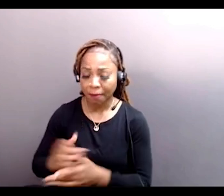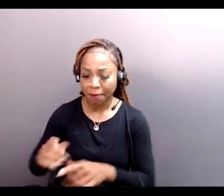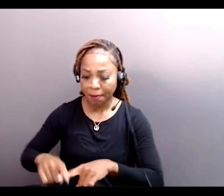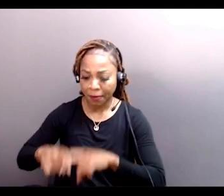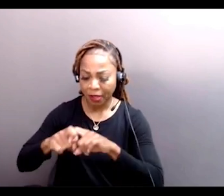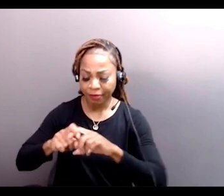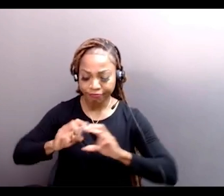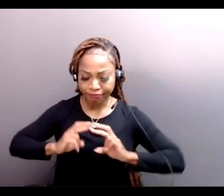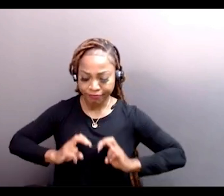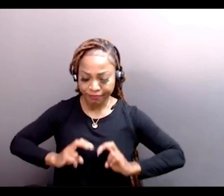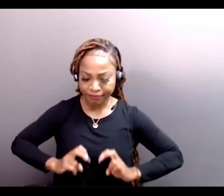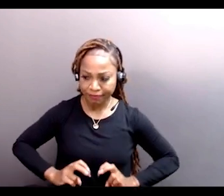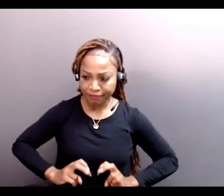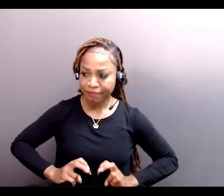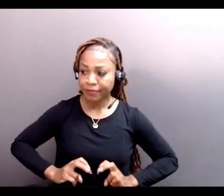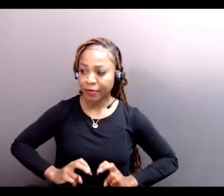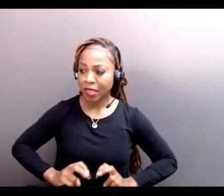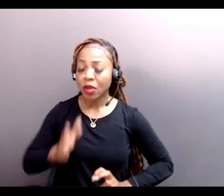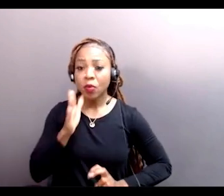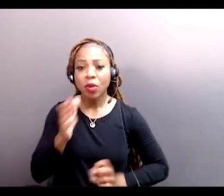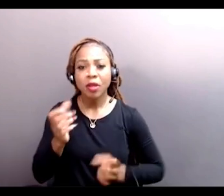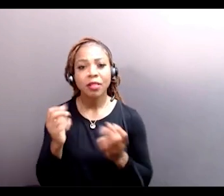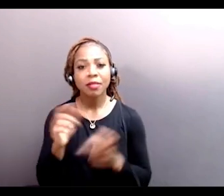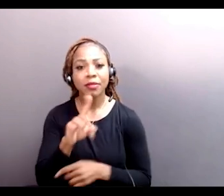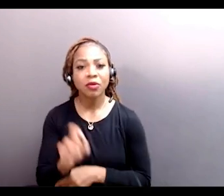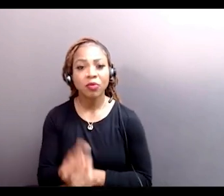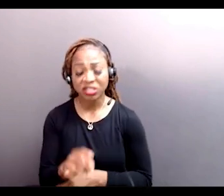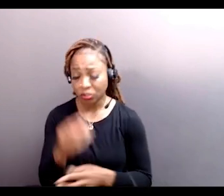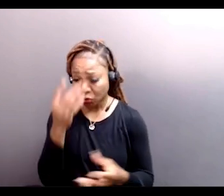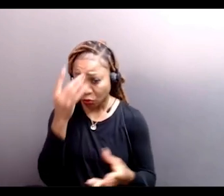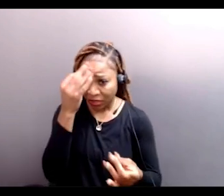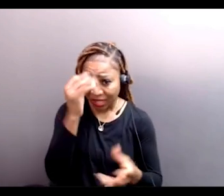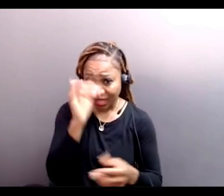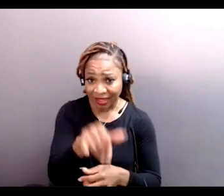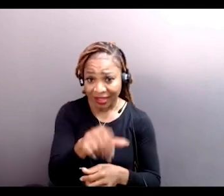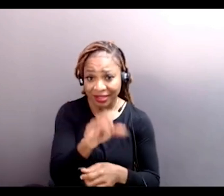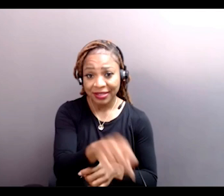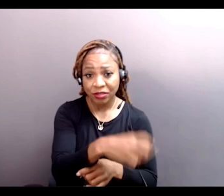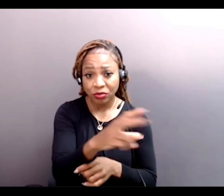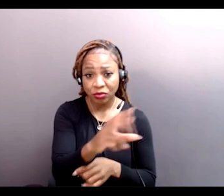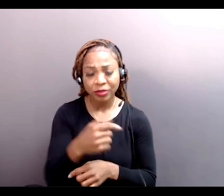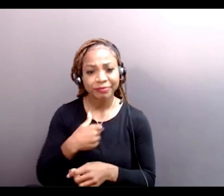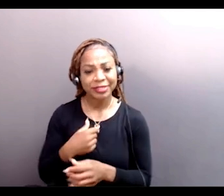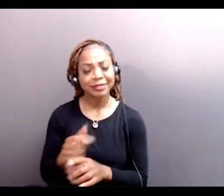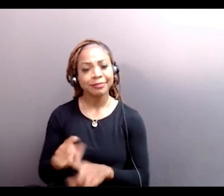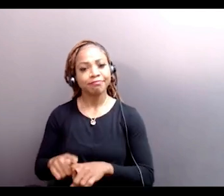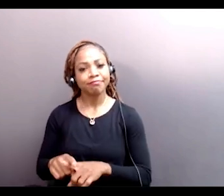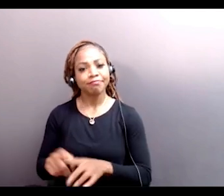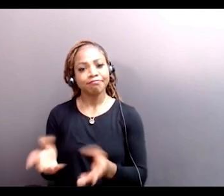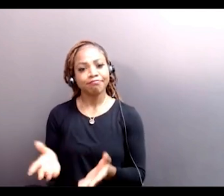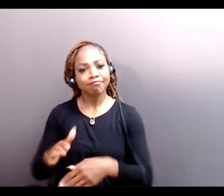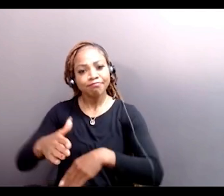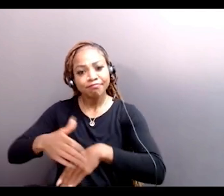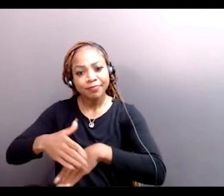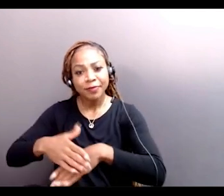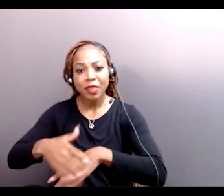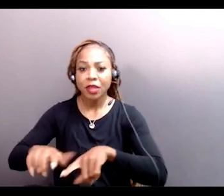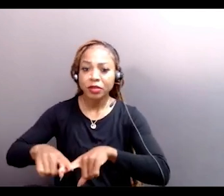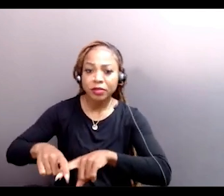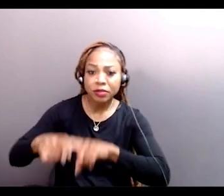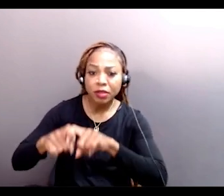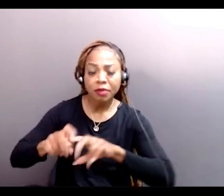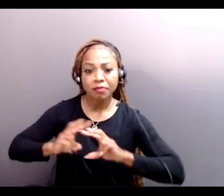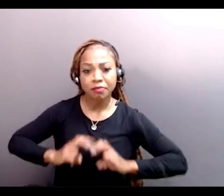As you go through, there'll be lots of questions about, are you thinking this or not? I really encourage people to stop and reflect. When we started this